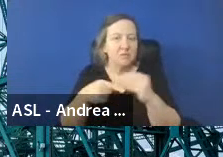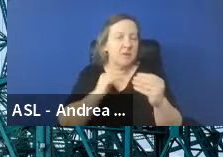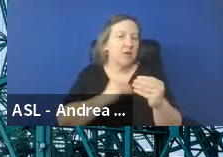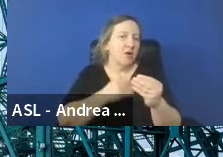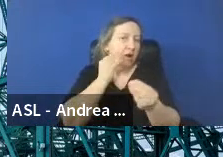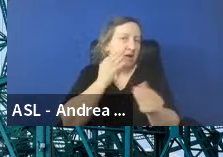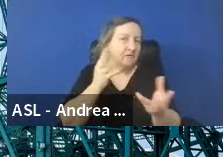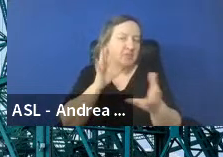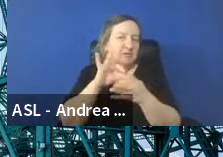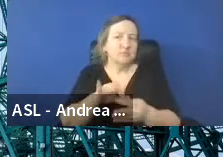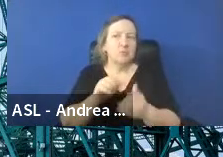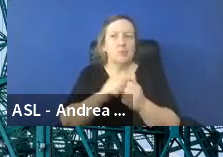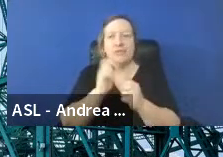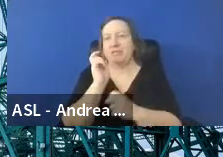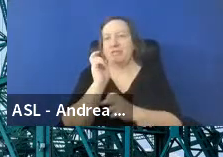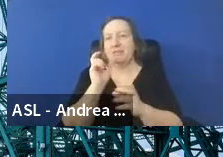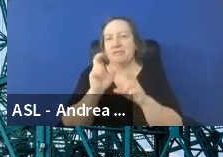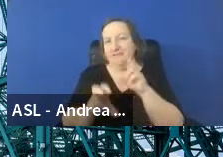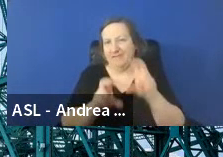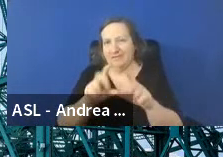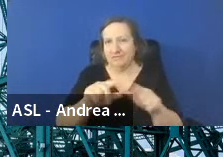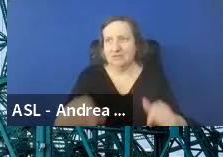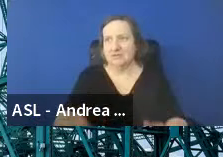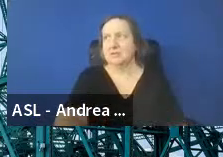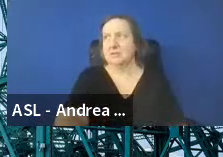about those potential investments.